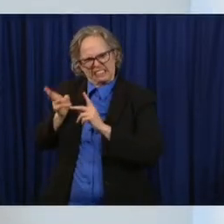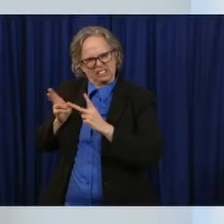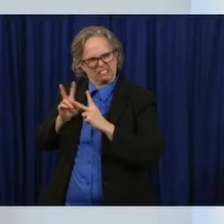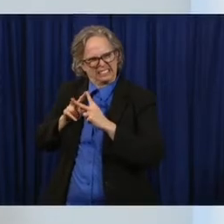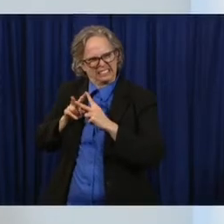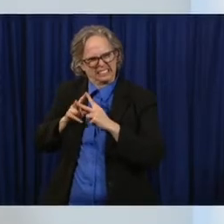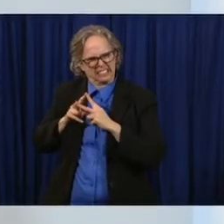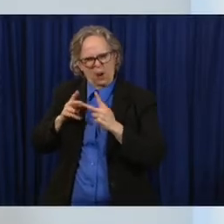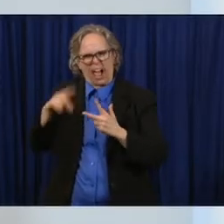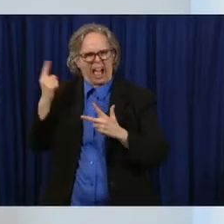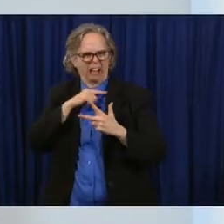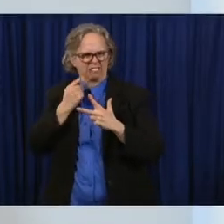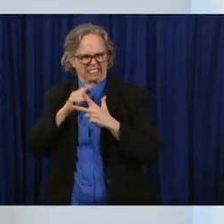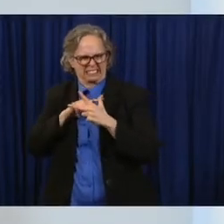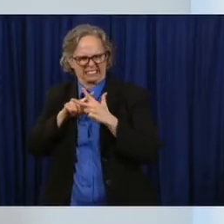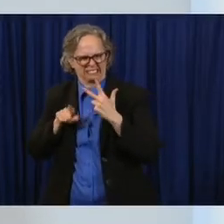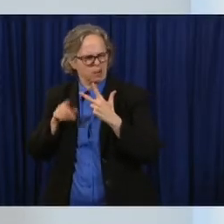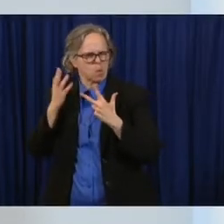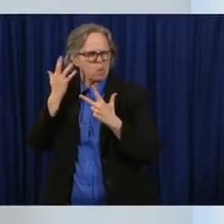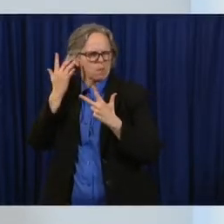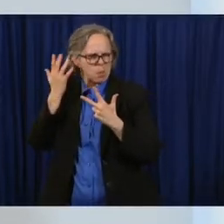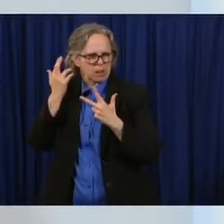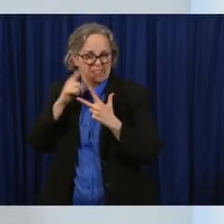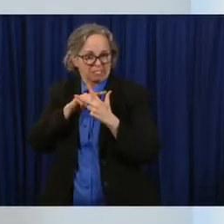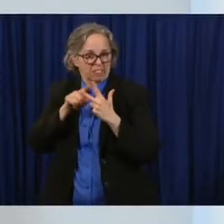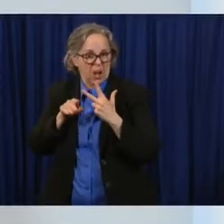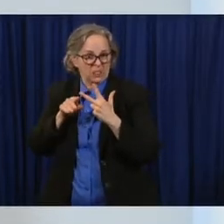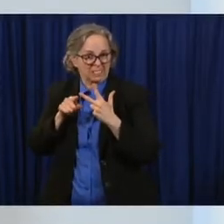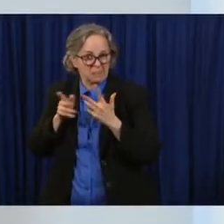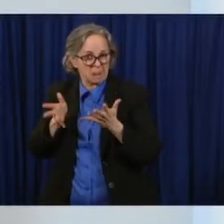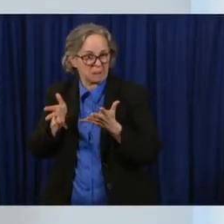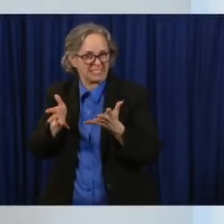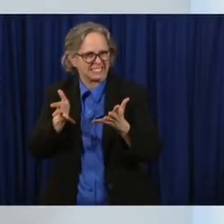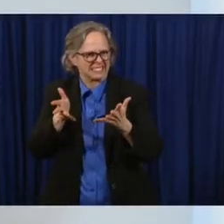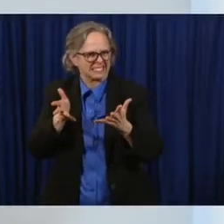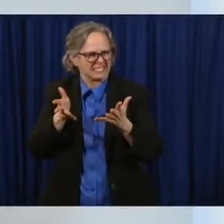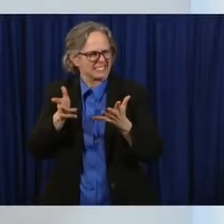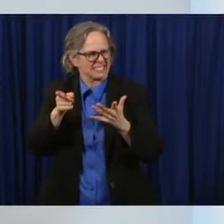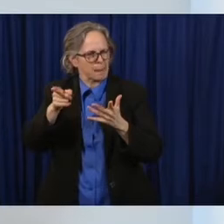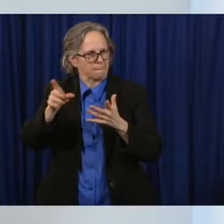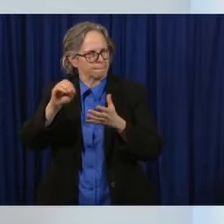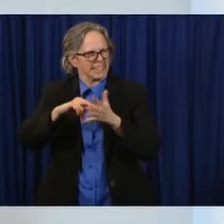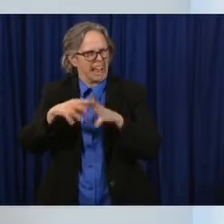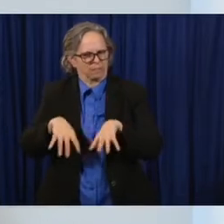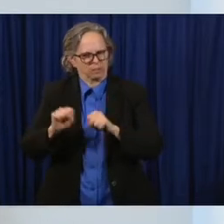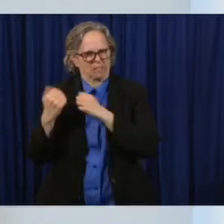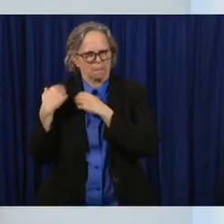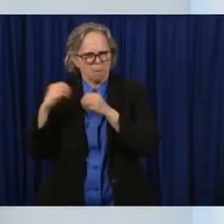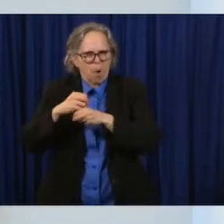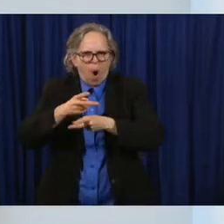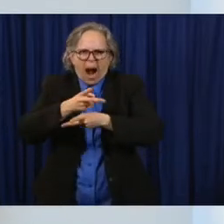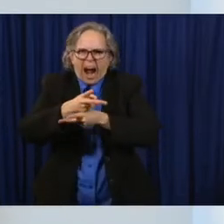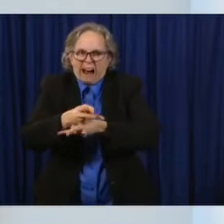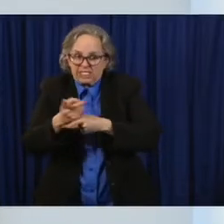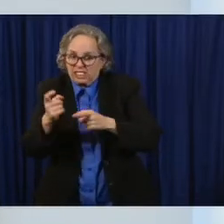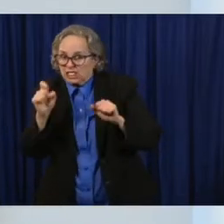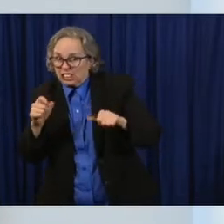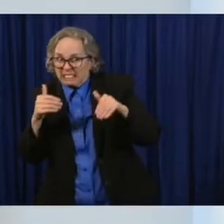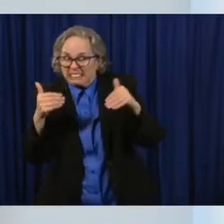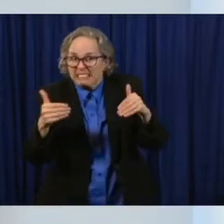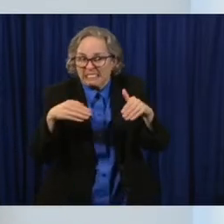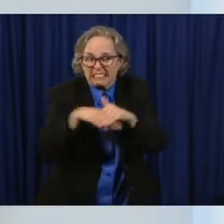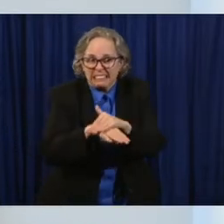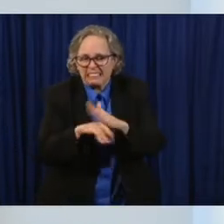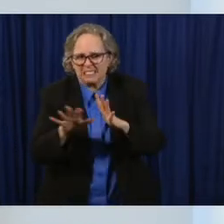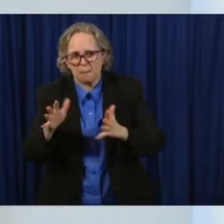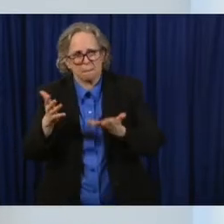there, then those people should take extra caution, and I would suggest that maybe that not be appropriate for them. But for